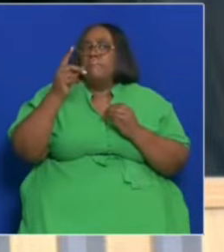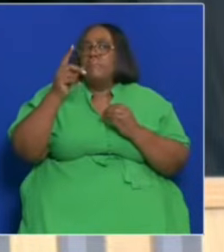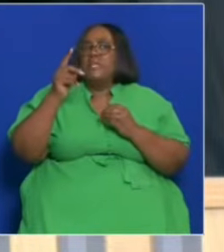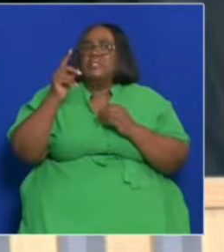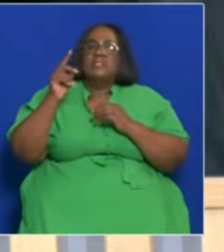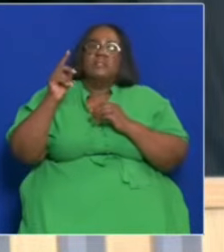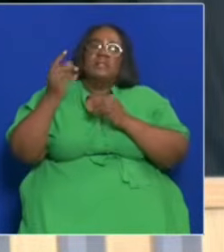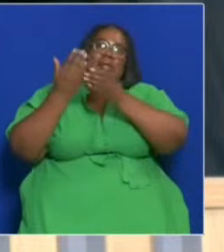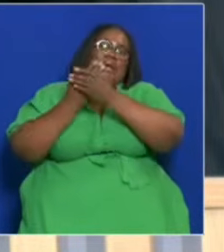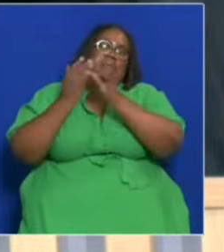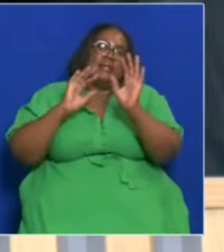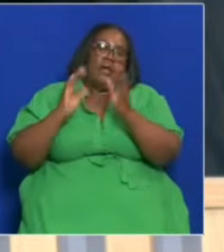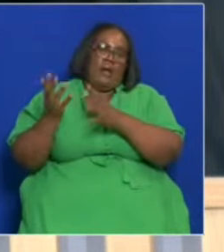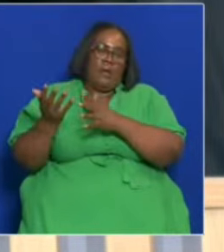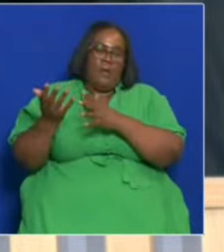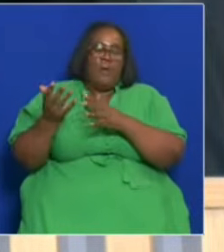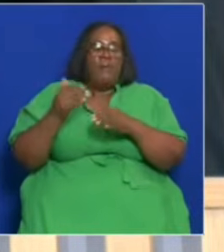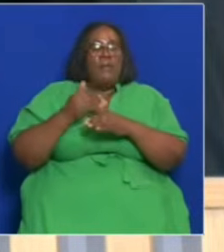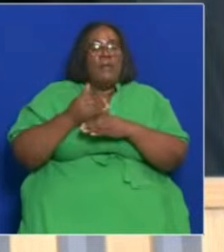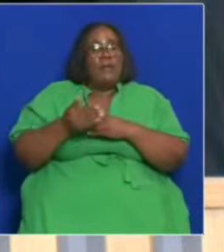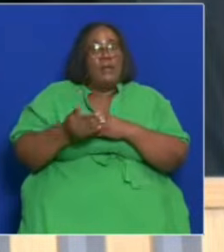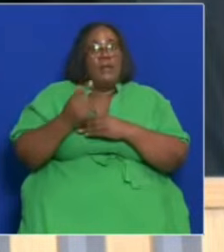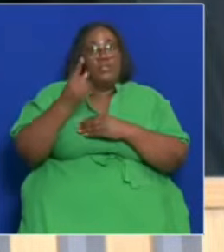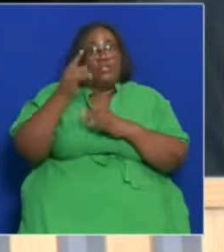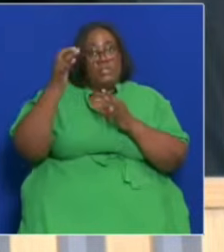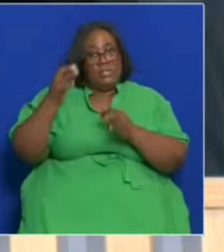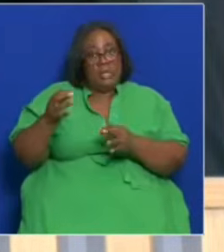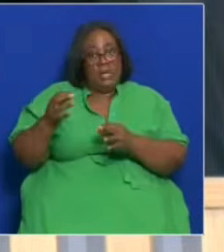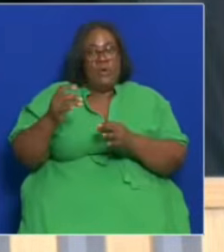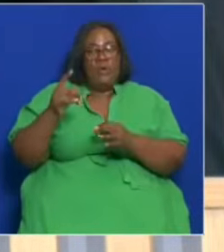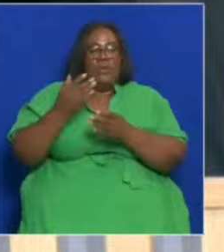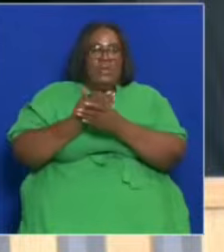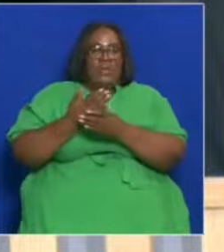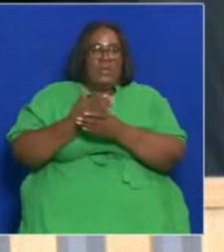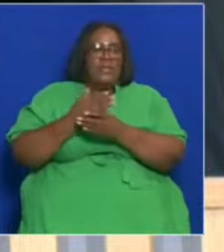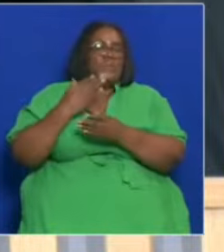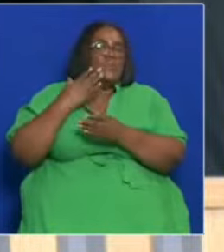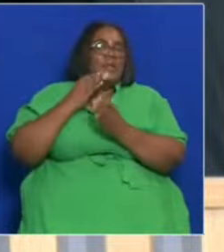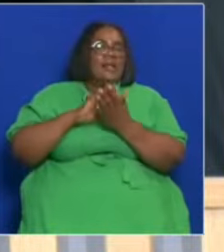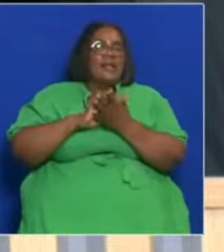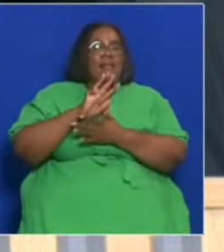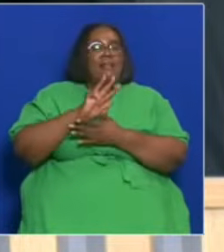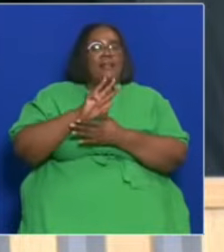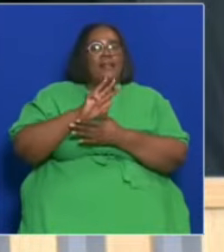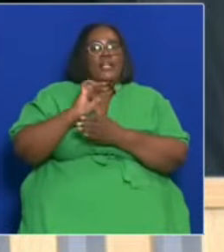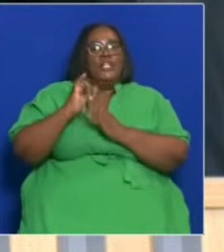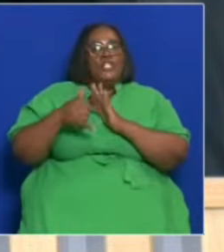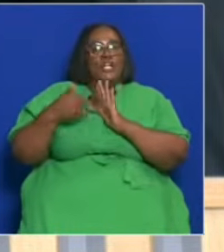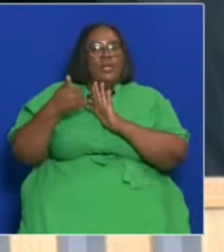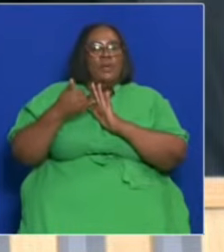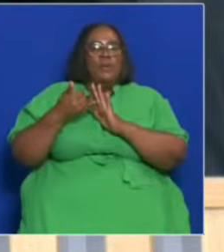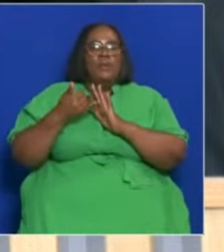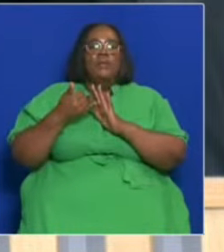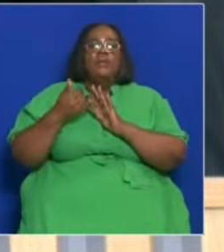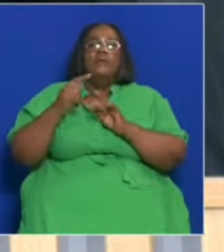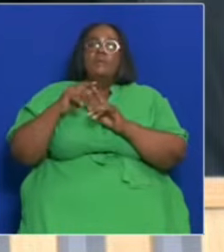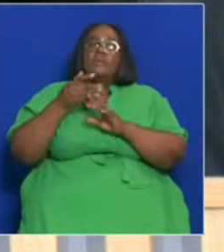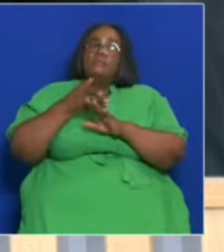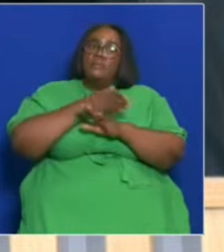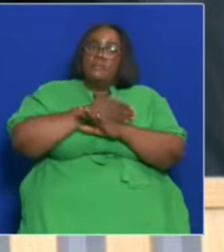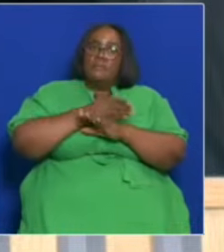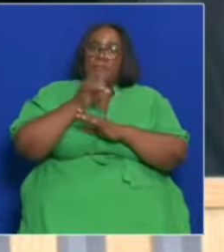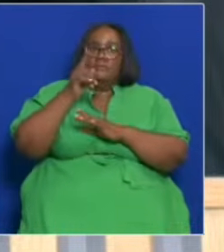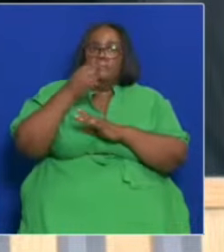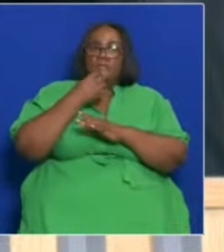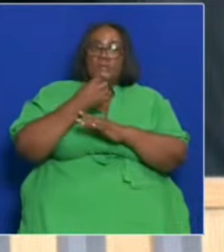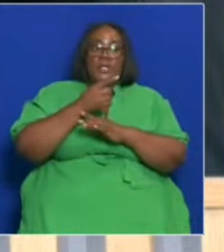matter, on the 19th of January, but in fact earlier than that, when she gives an instruction that you should be invited, a presentation